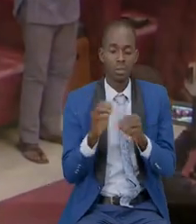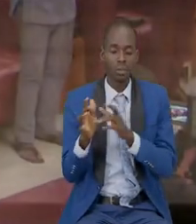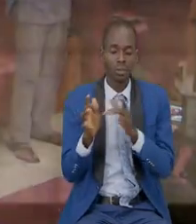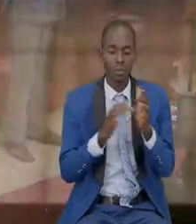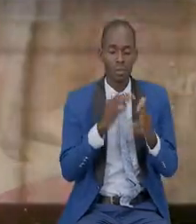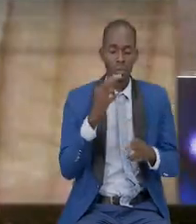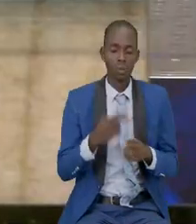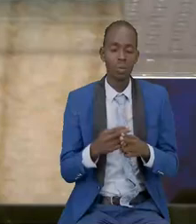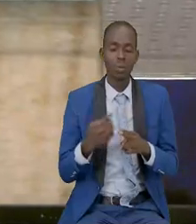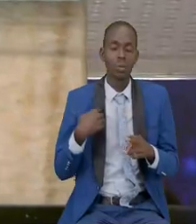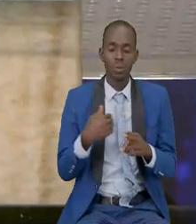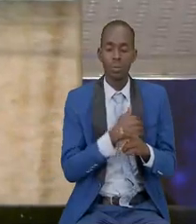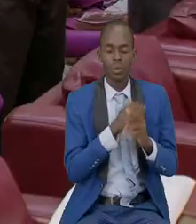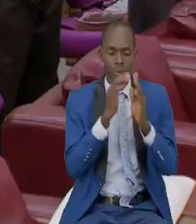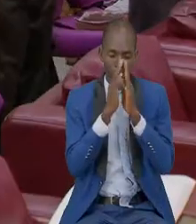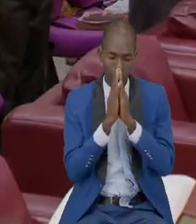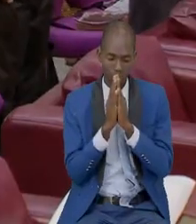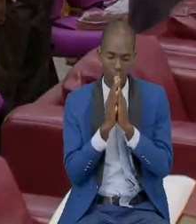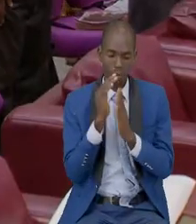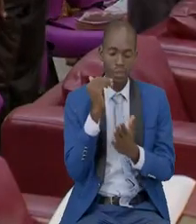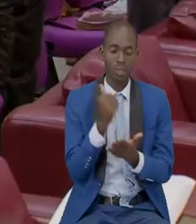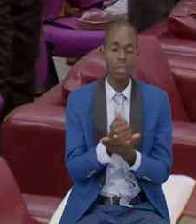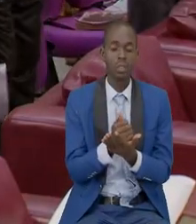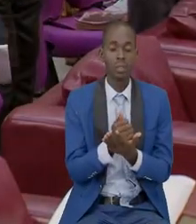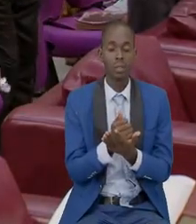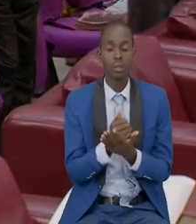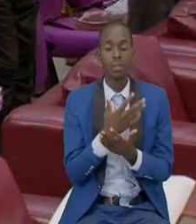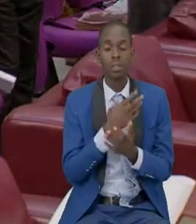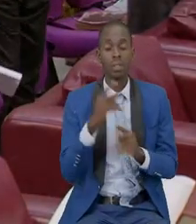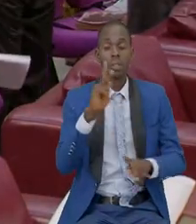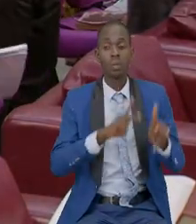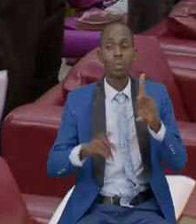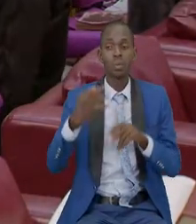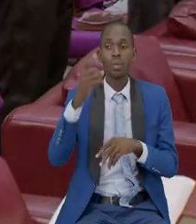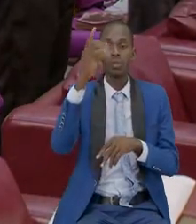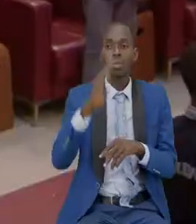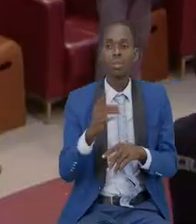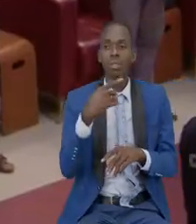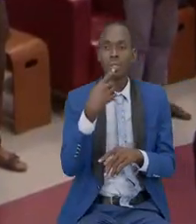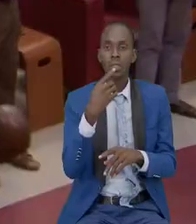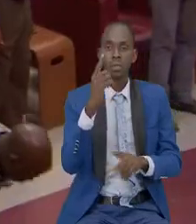Jesus' name we pray. Amen. And the people of God said,